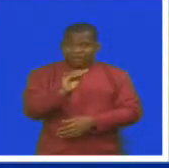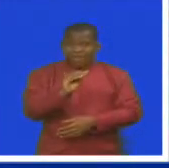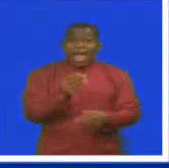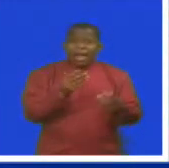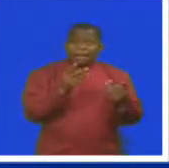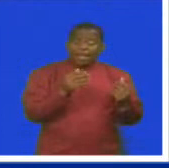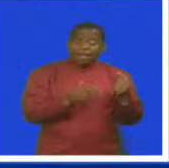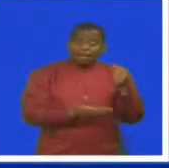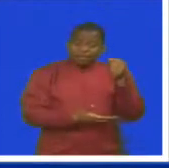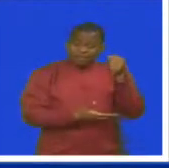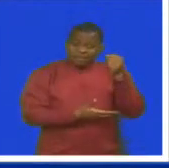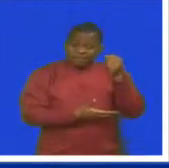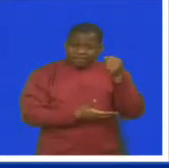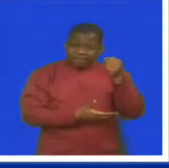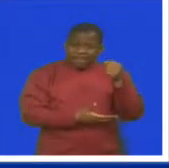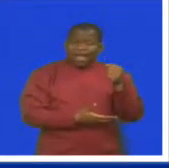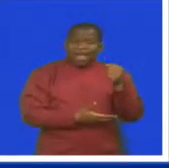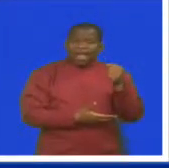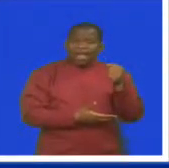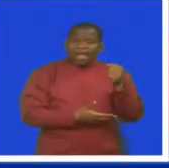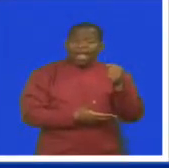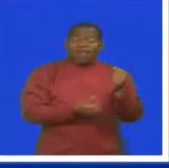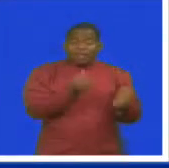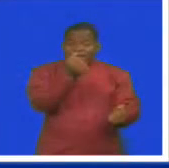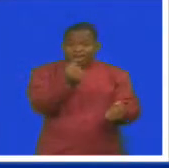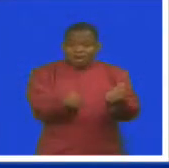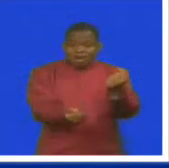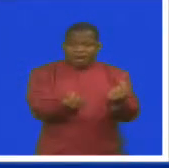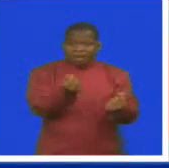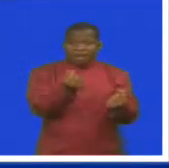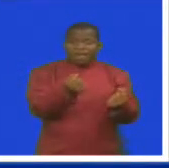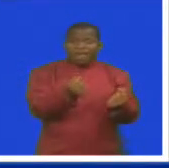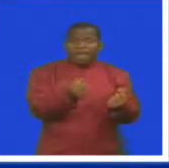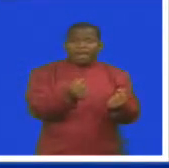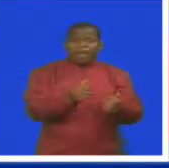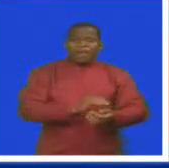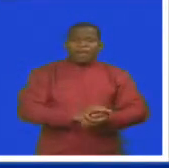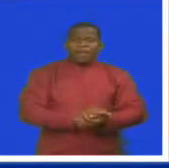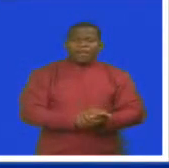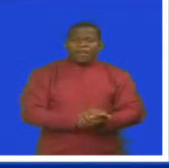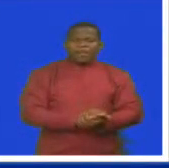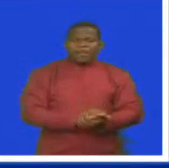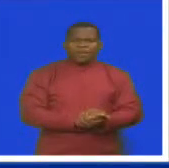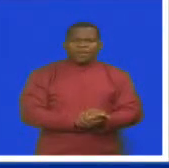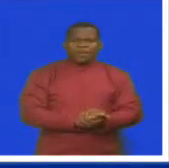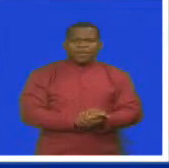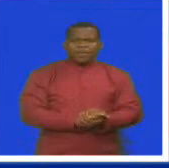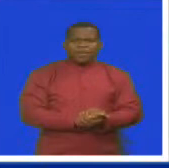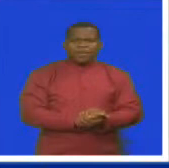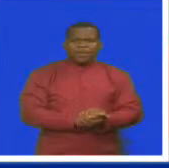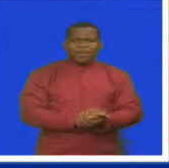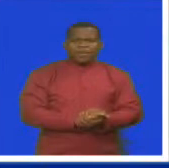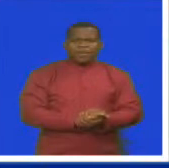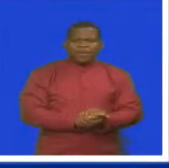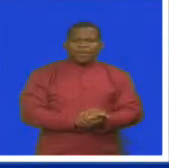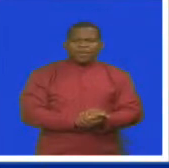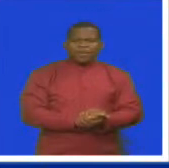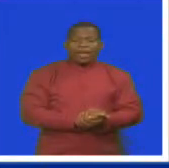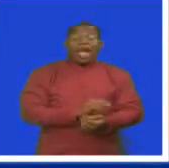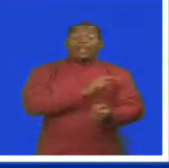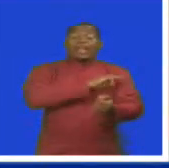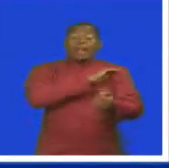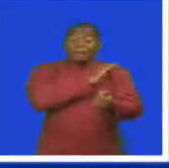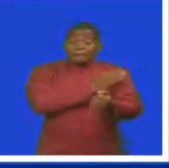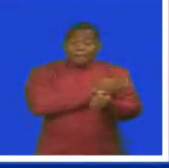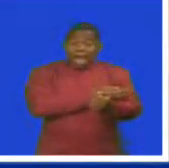to administer the judiciary in the best way he deems it necessary. The powers of the Attorney General, yes, they are very clear,